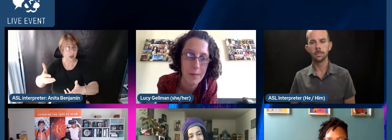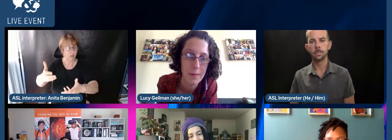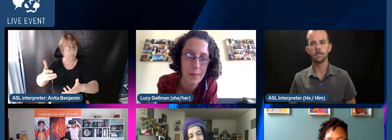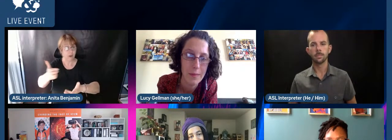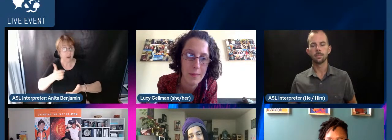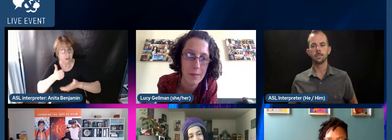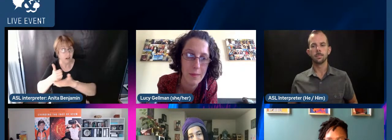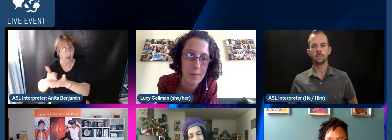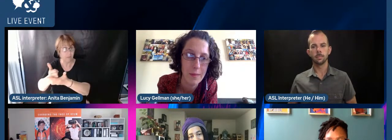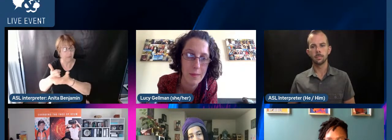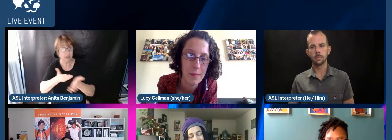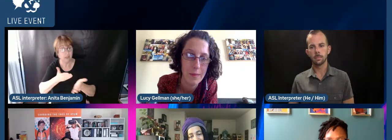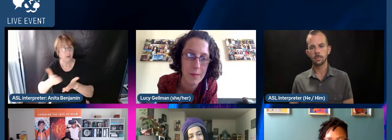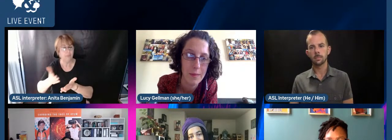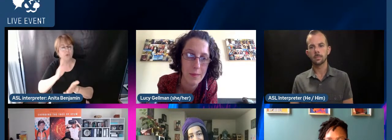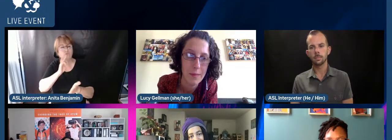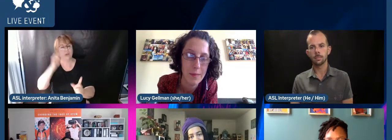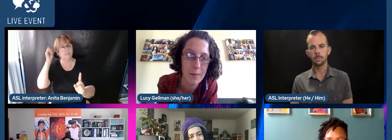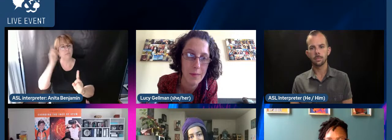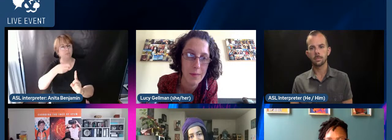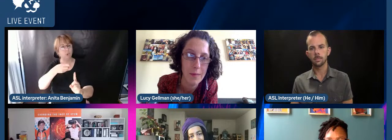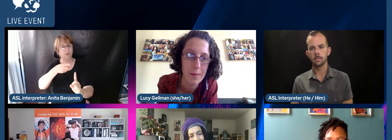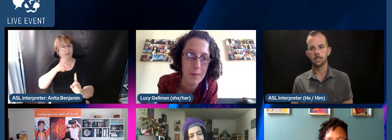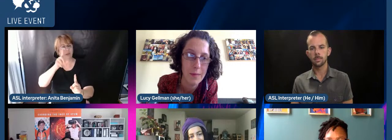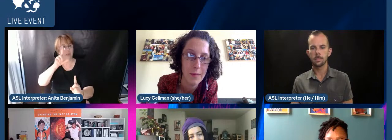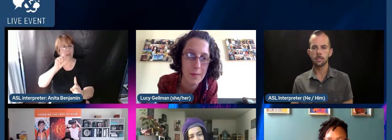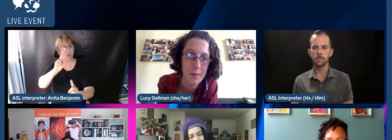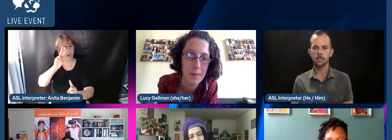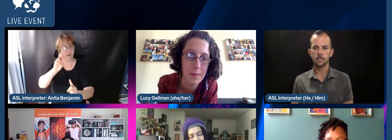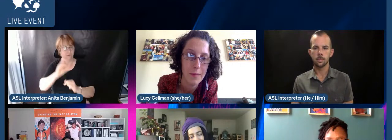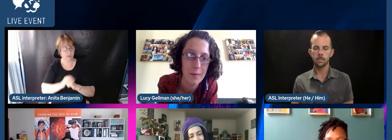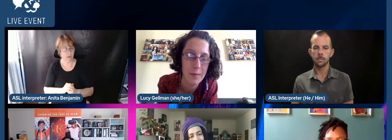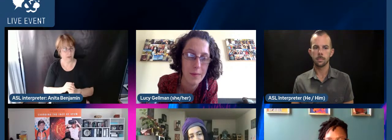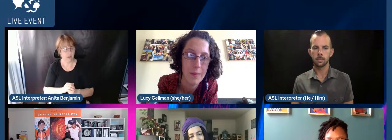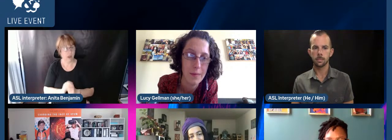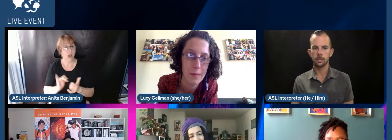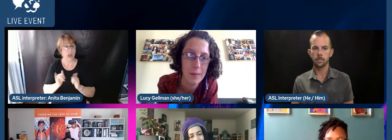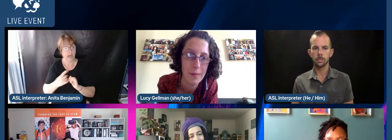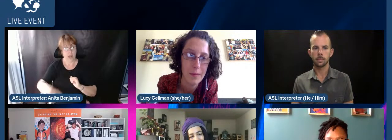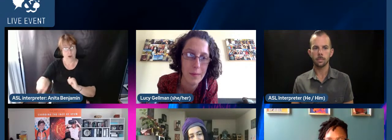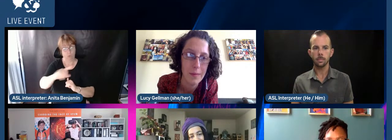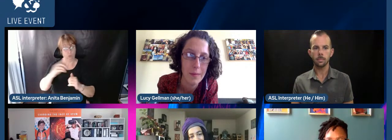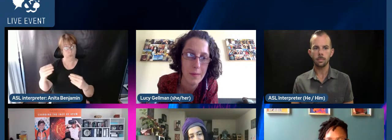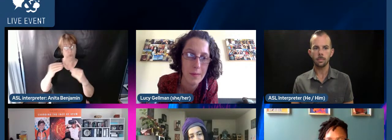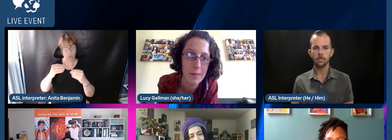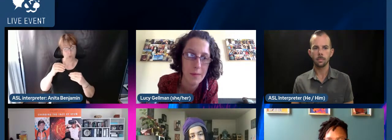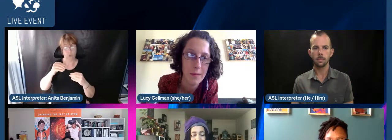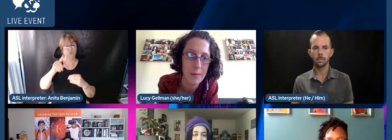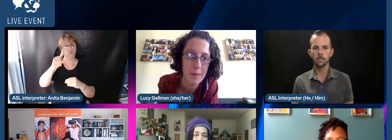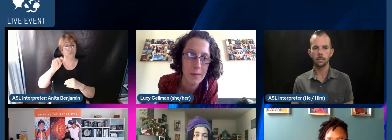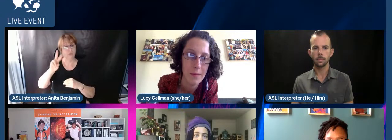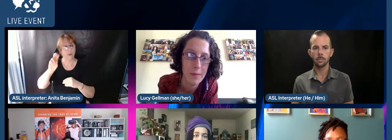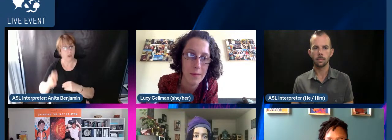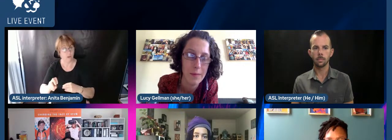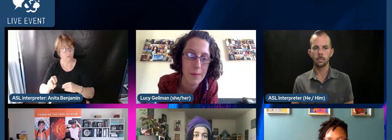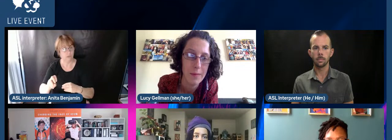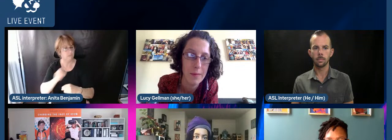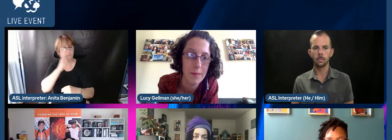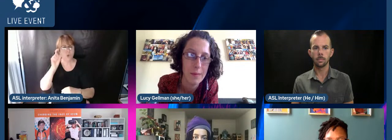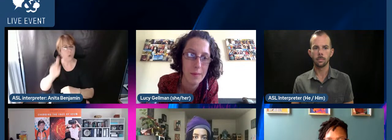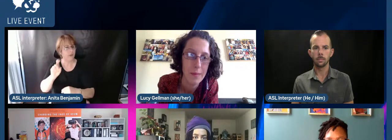it's about love. It's really about how we're taught to love, how we're taught to love